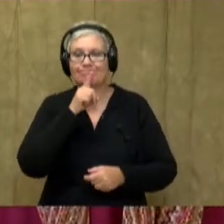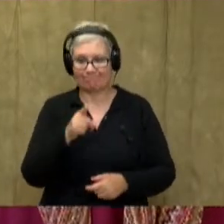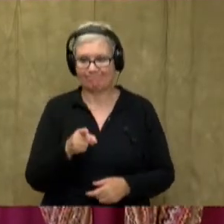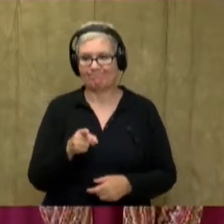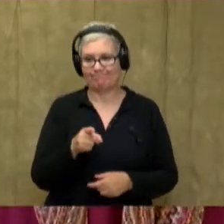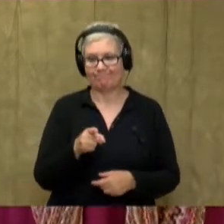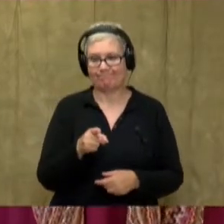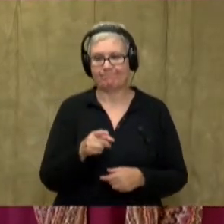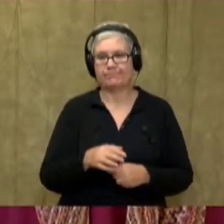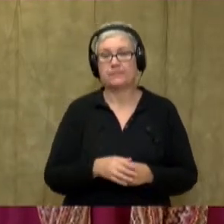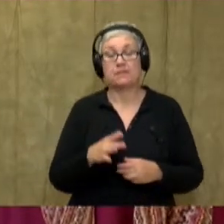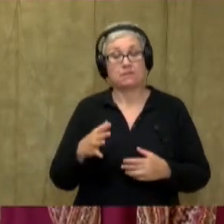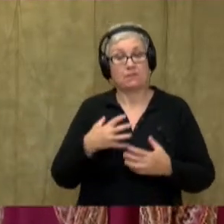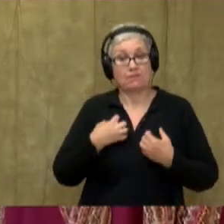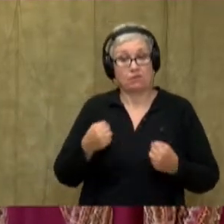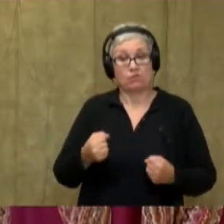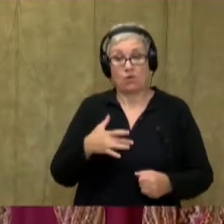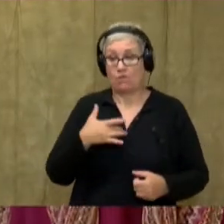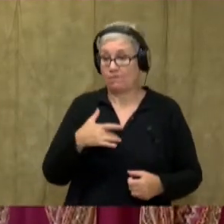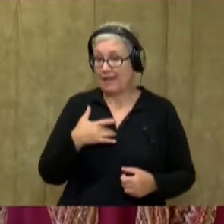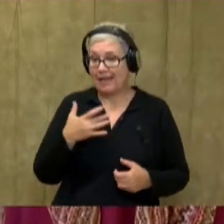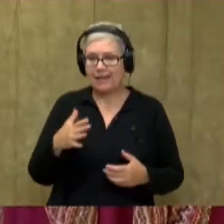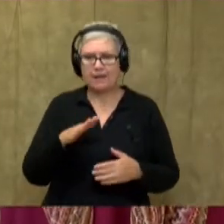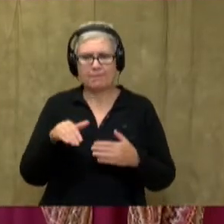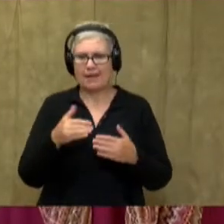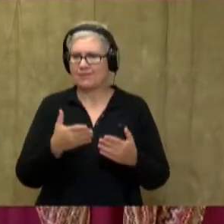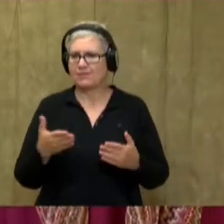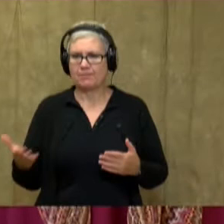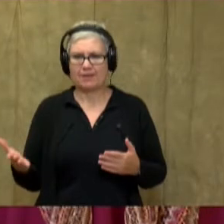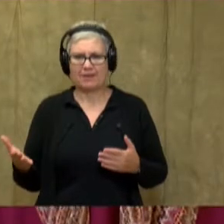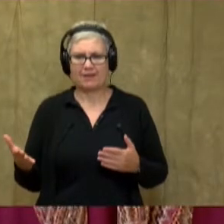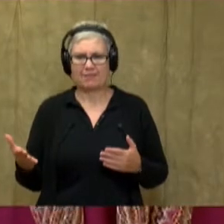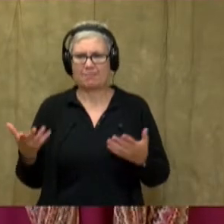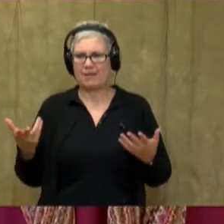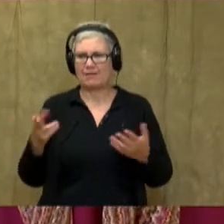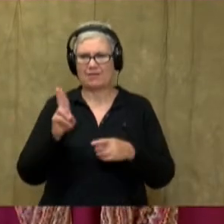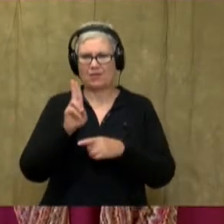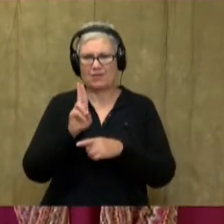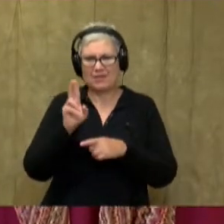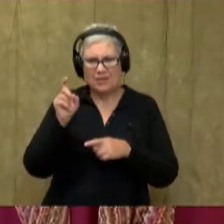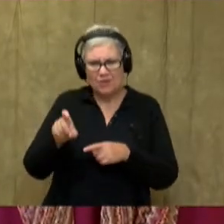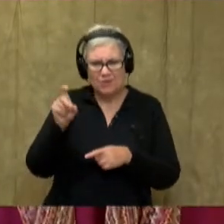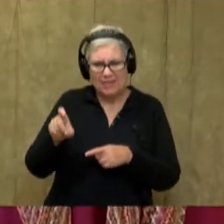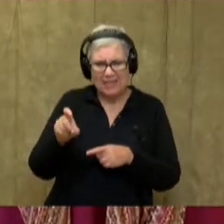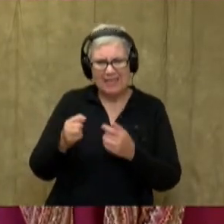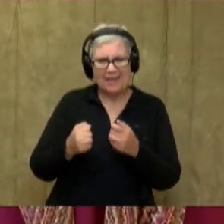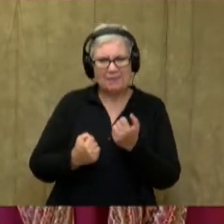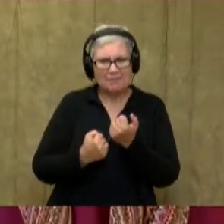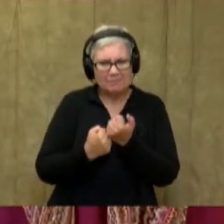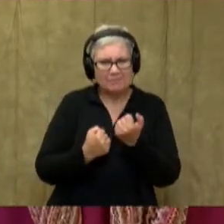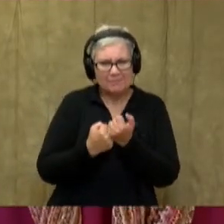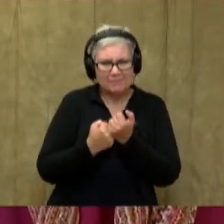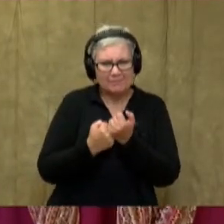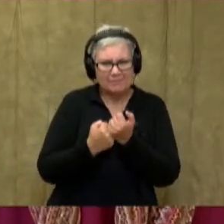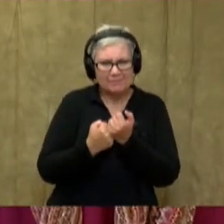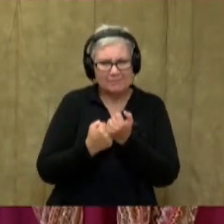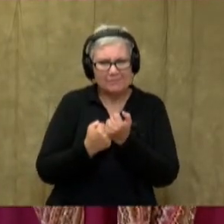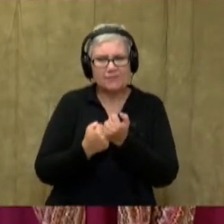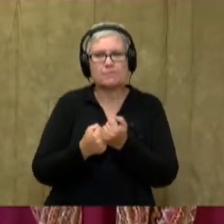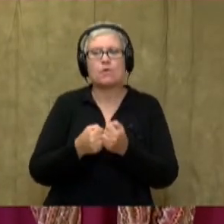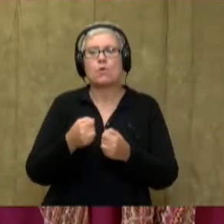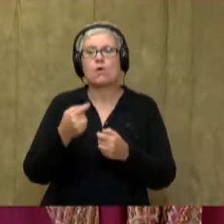strong, feeling about something, that's great. But what are you going to use to back you up? If it's just what you've heard from other